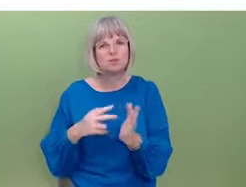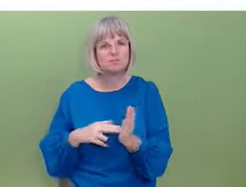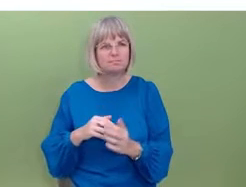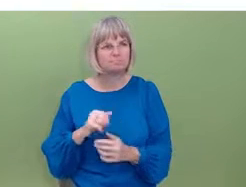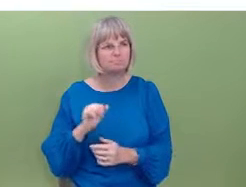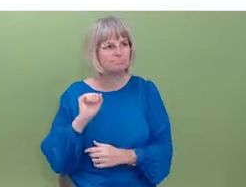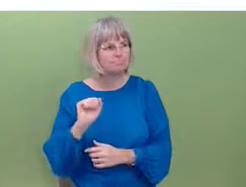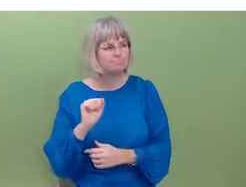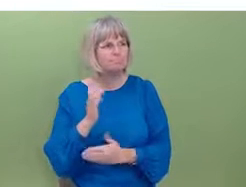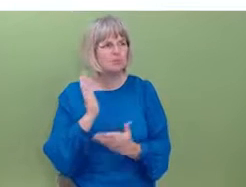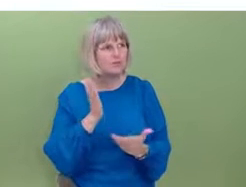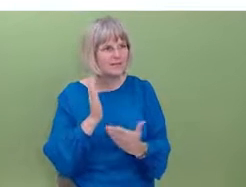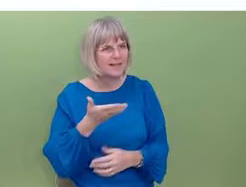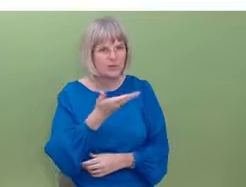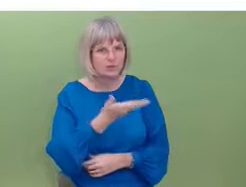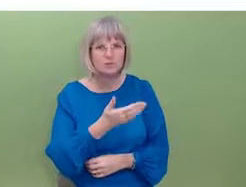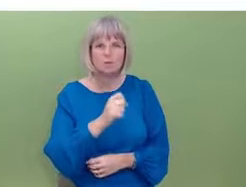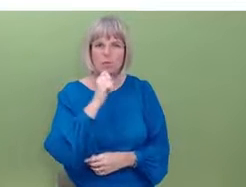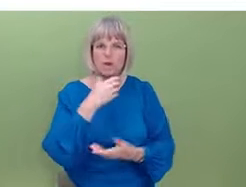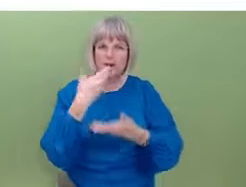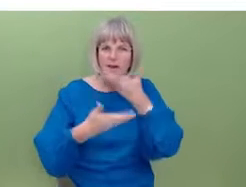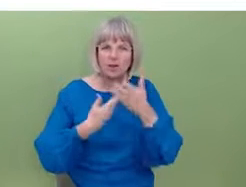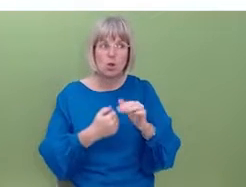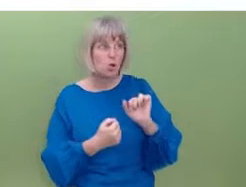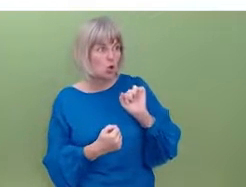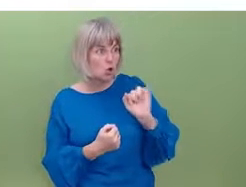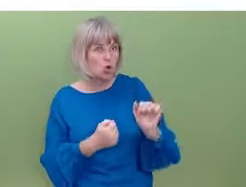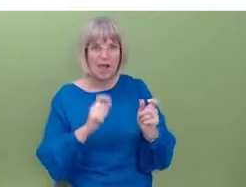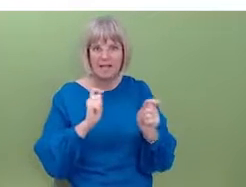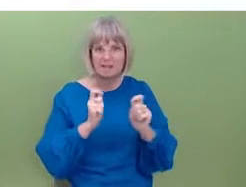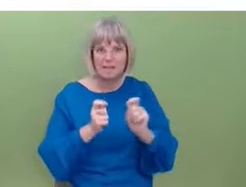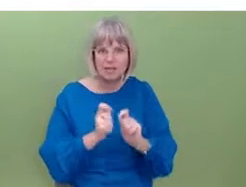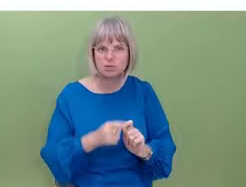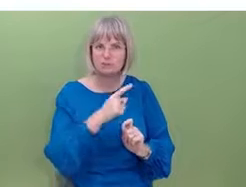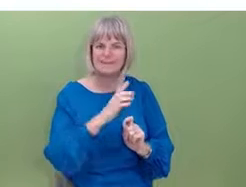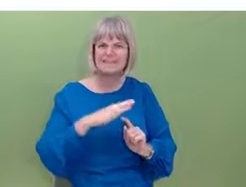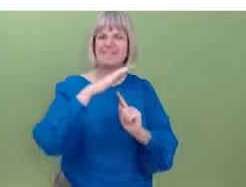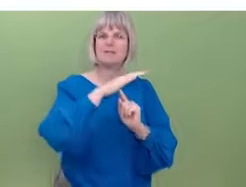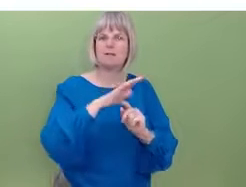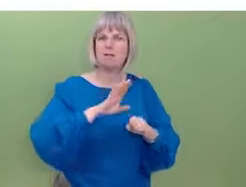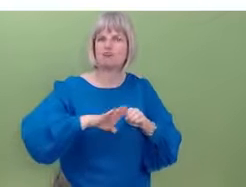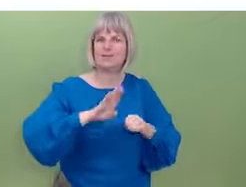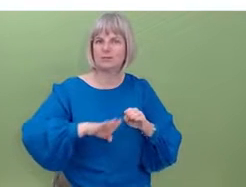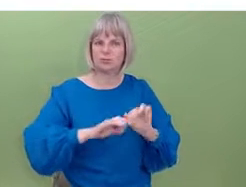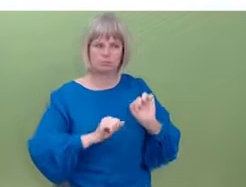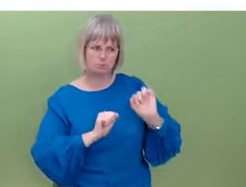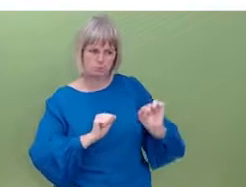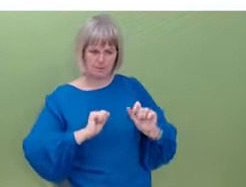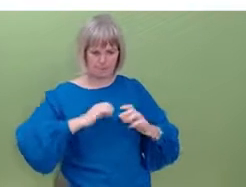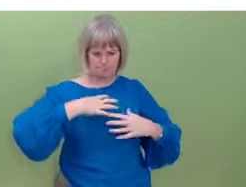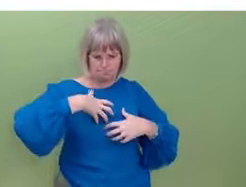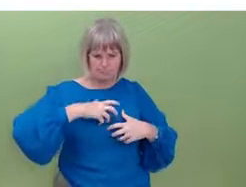about the adaptations that she has made as a senior practitioner, as a child